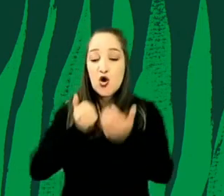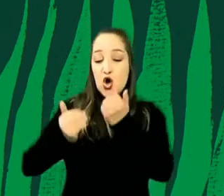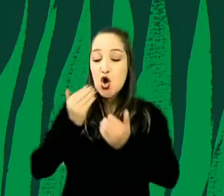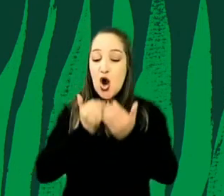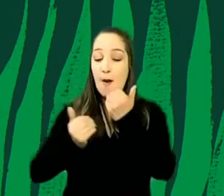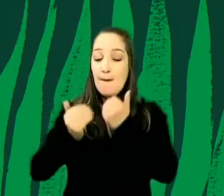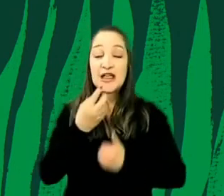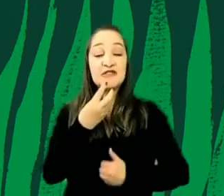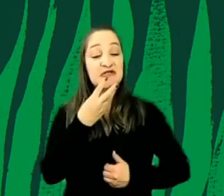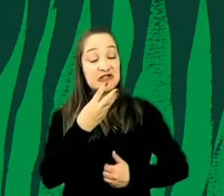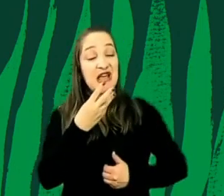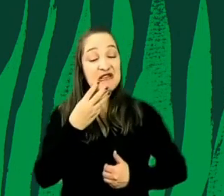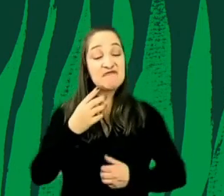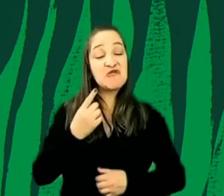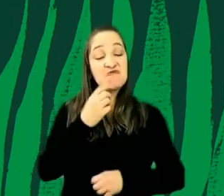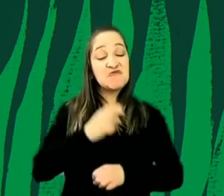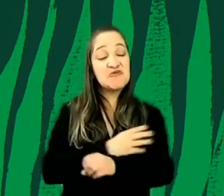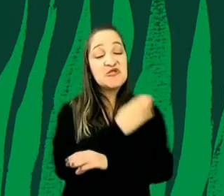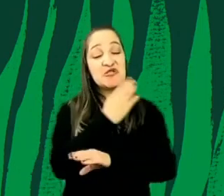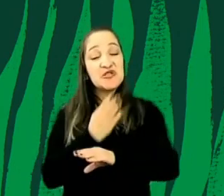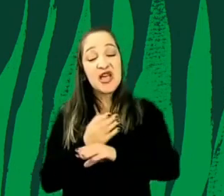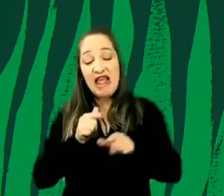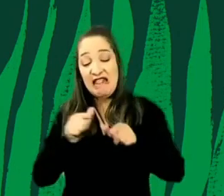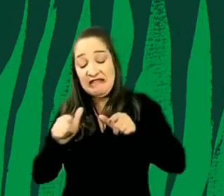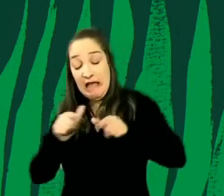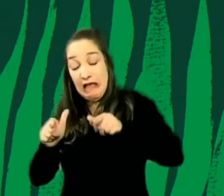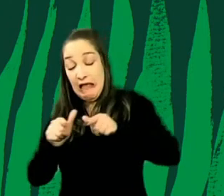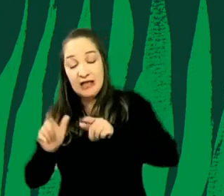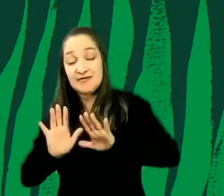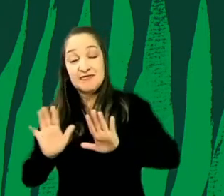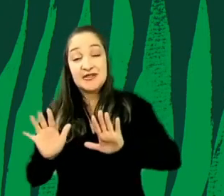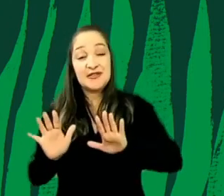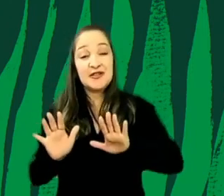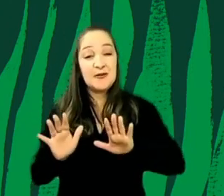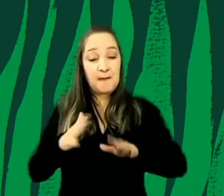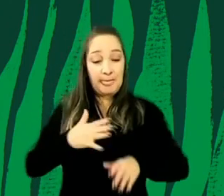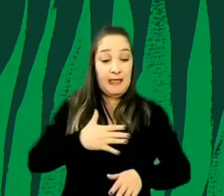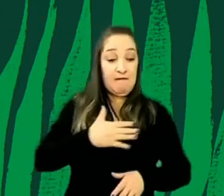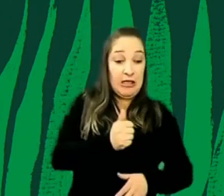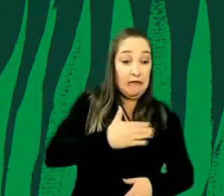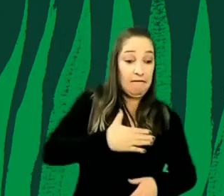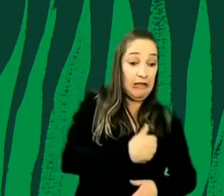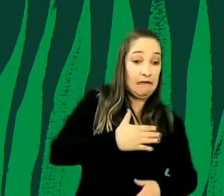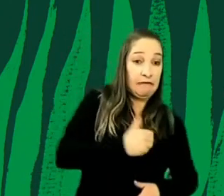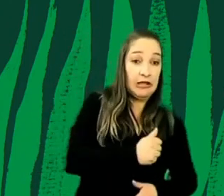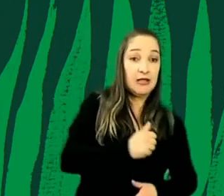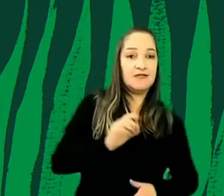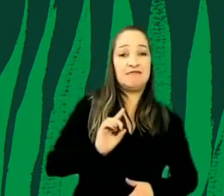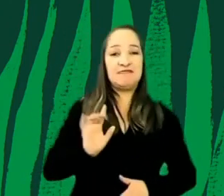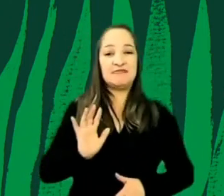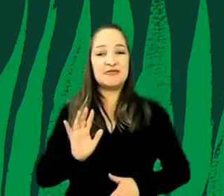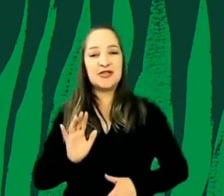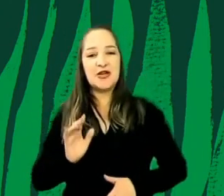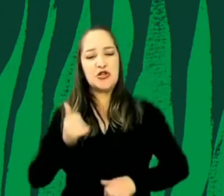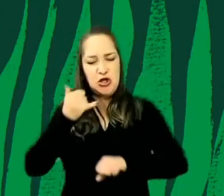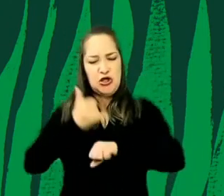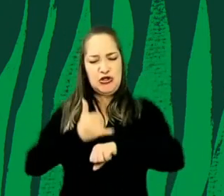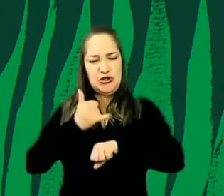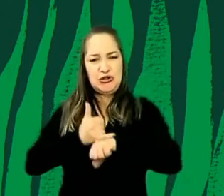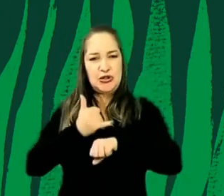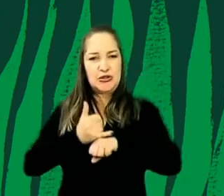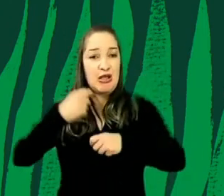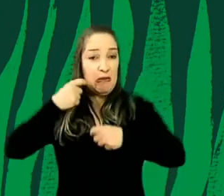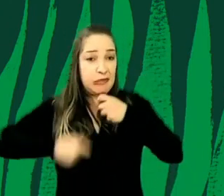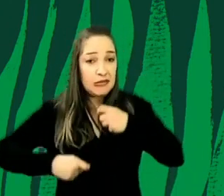not working so hard, don't have too many children. You know, the boss man is not raping you. I mean, it's just an incredible time. And I